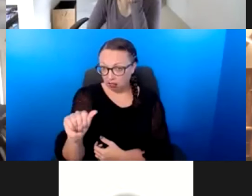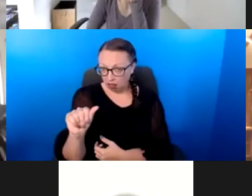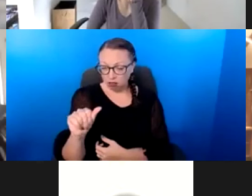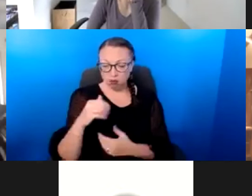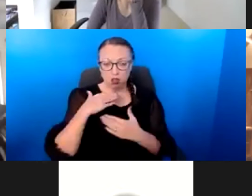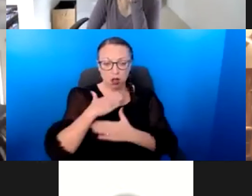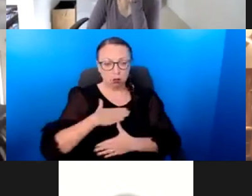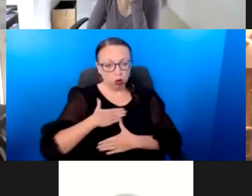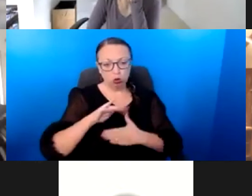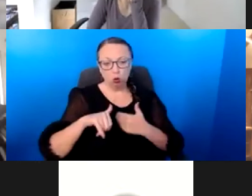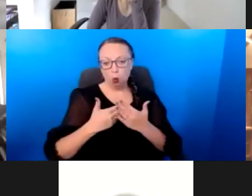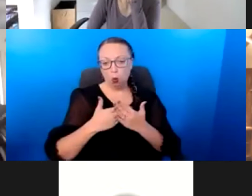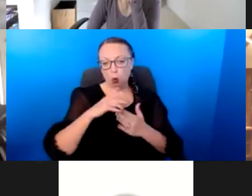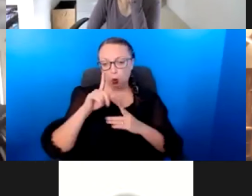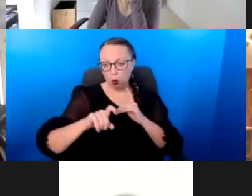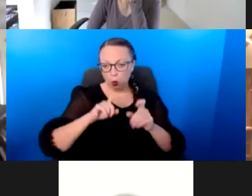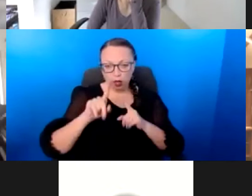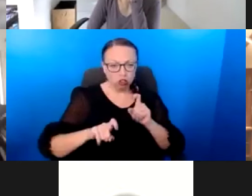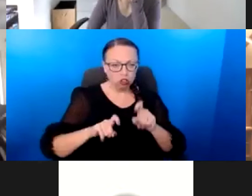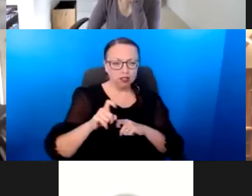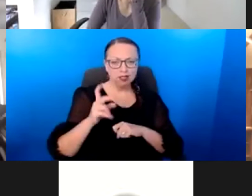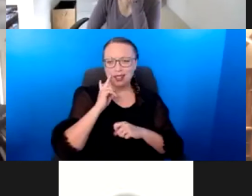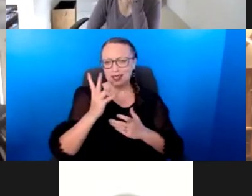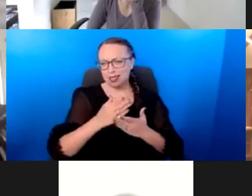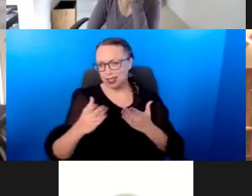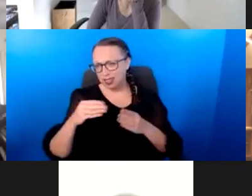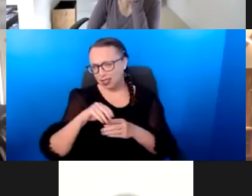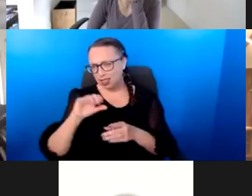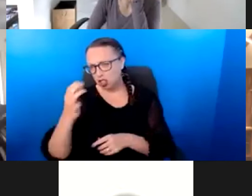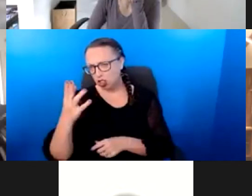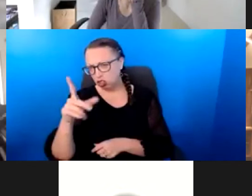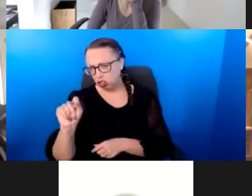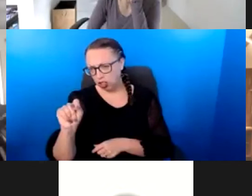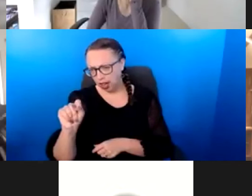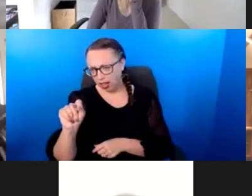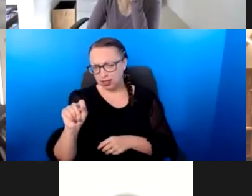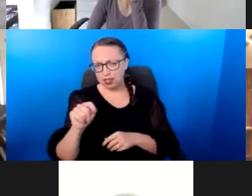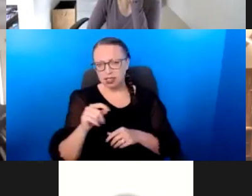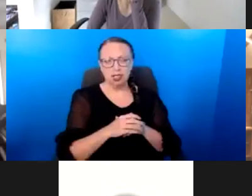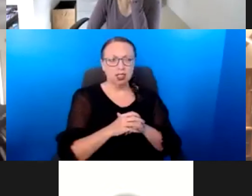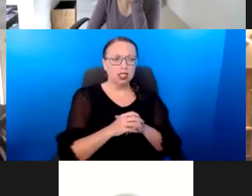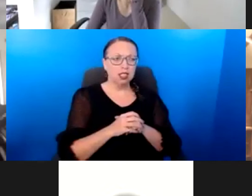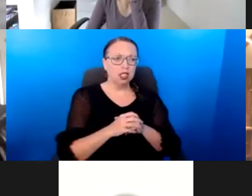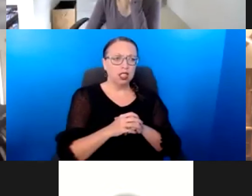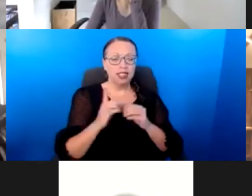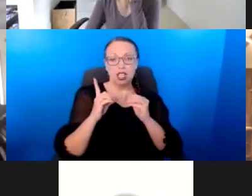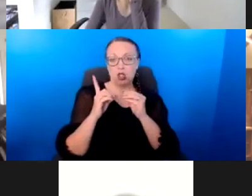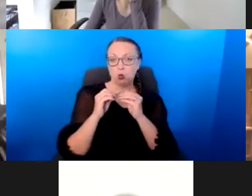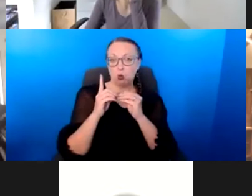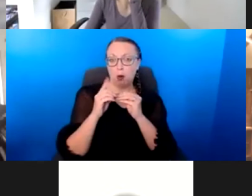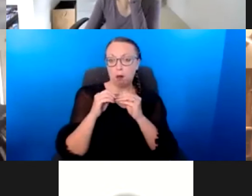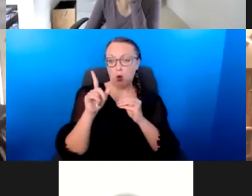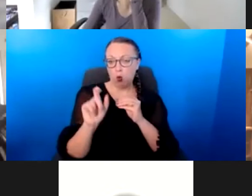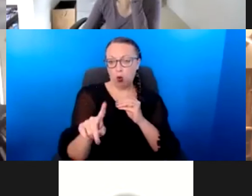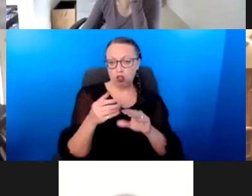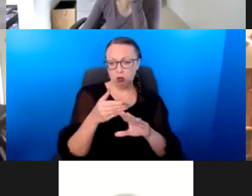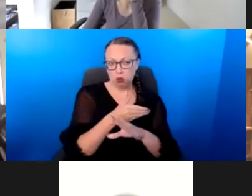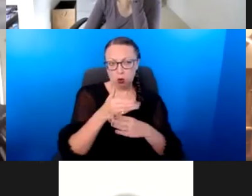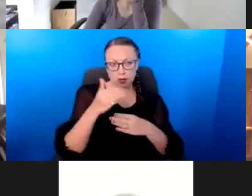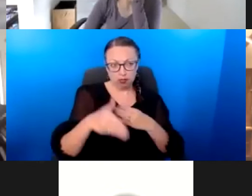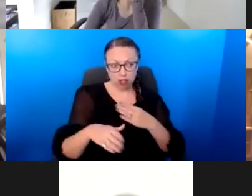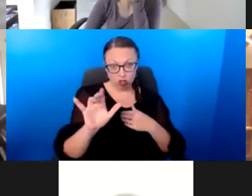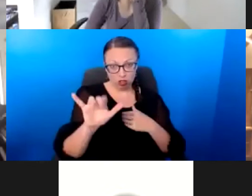your questions. It looks like there's stuff in the chat box I could read. And, Alex, there's one more question before you finish up. Oh, Is that good. okay